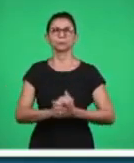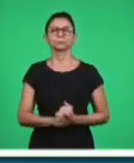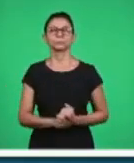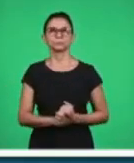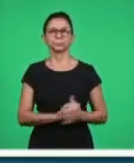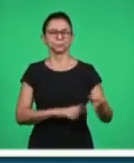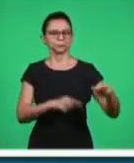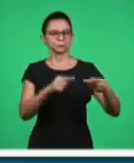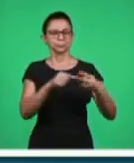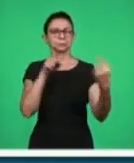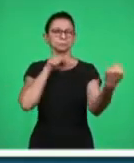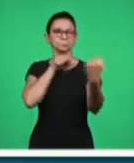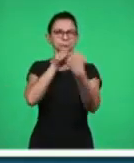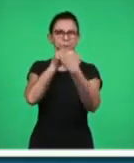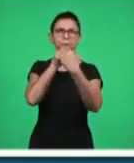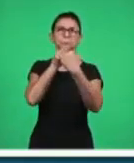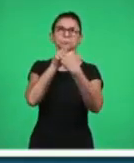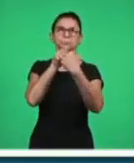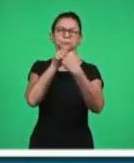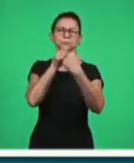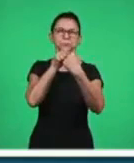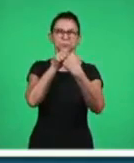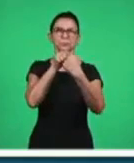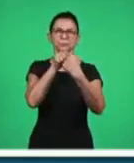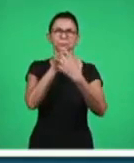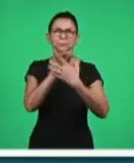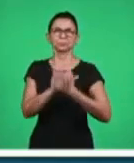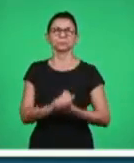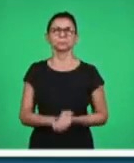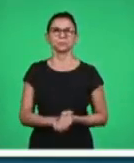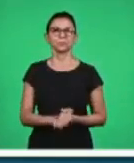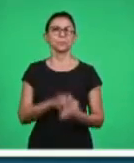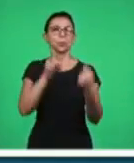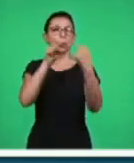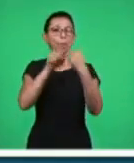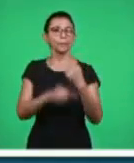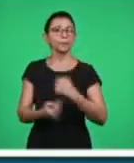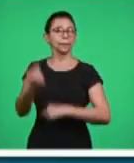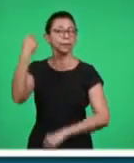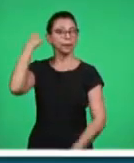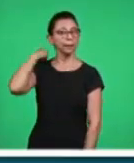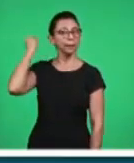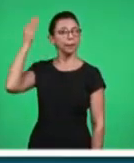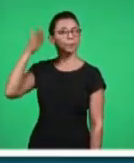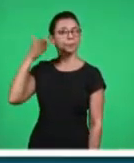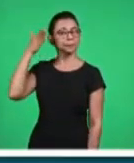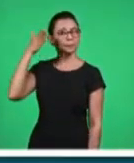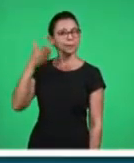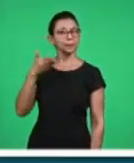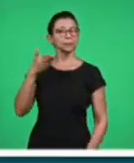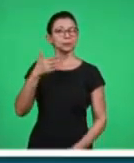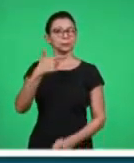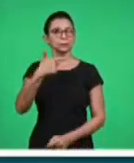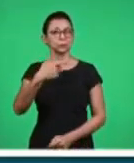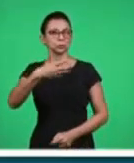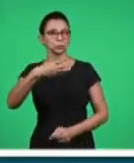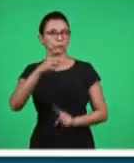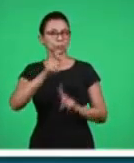of the message that was transmitted on the 24th of November. And